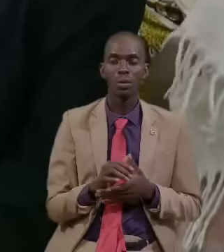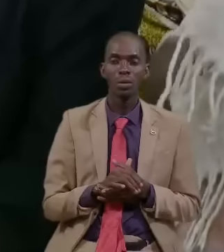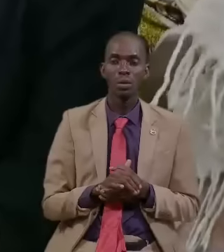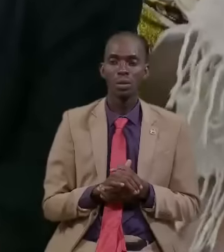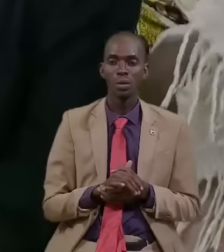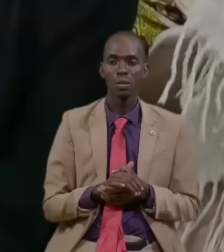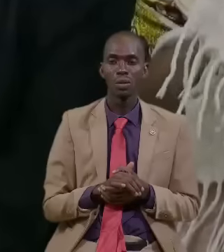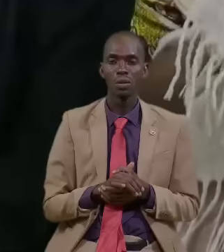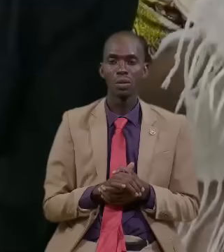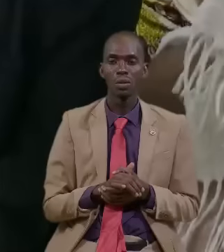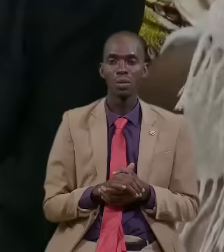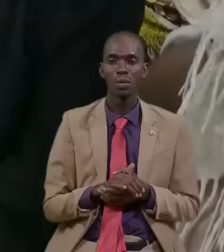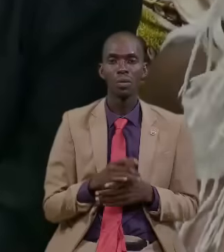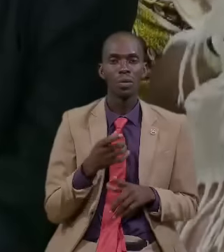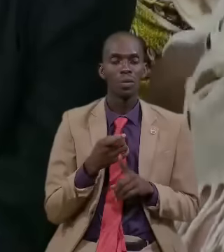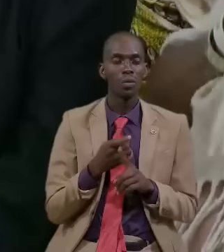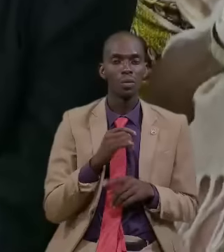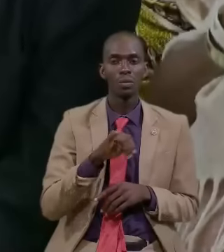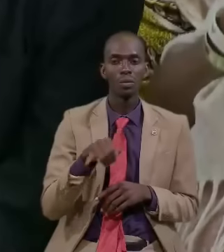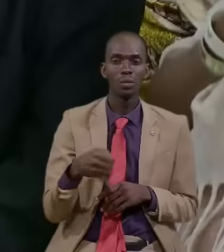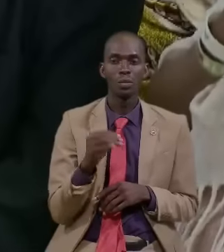from Joshua to Esther.